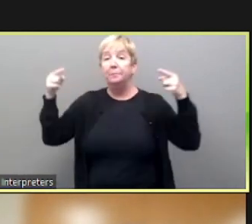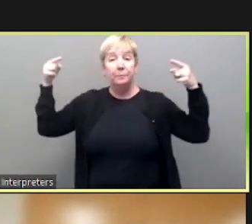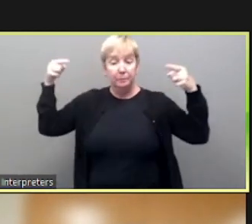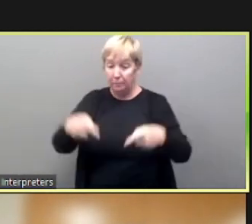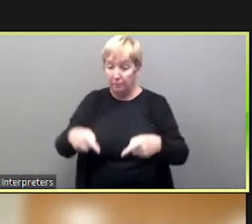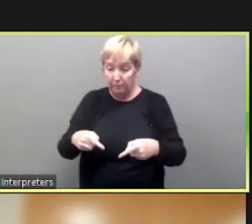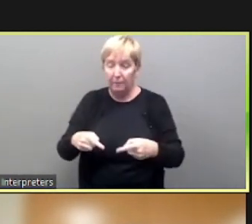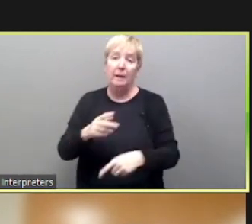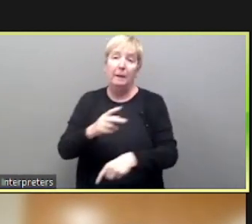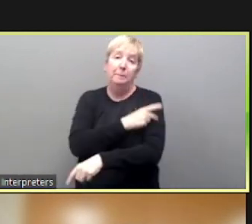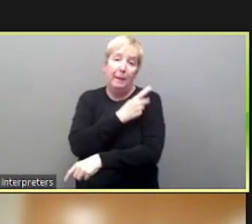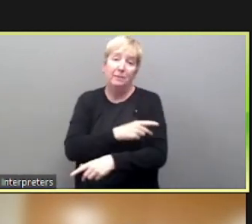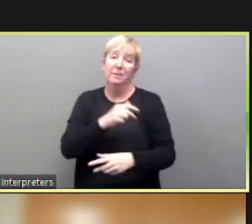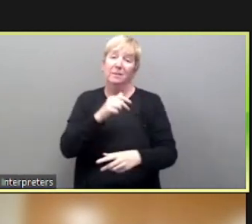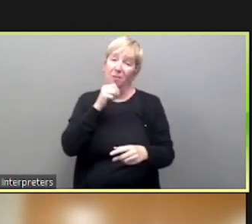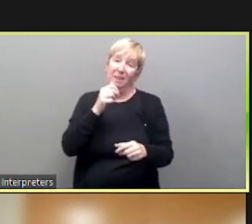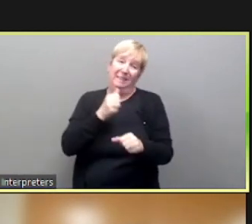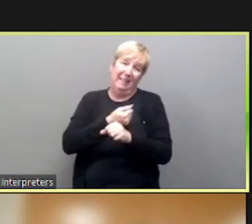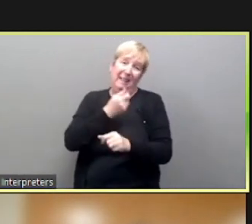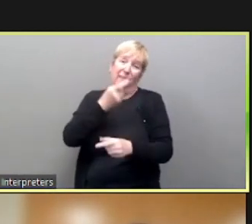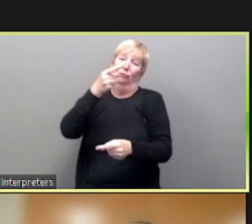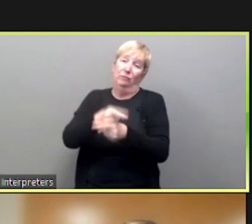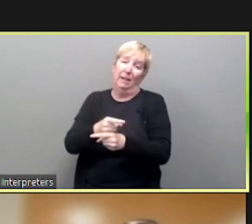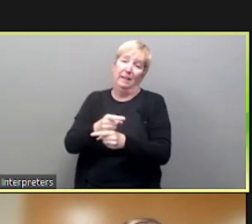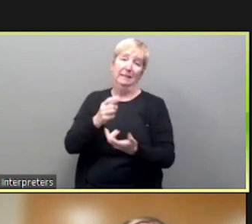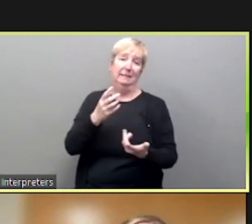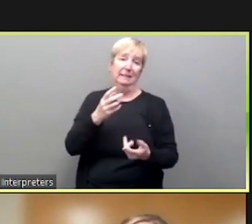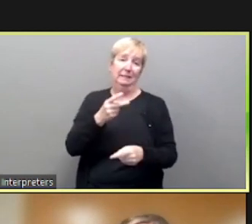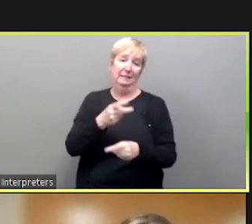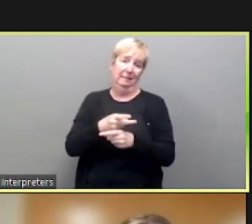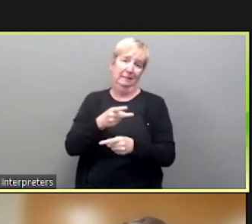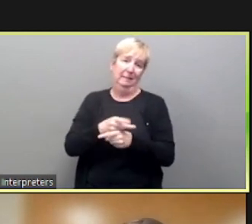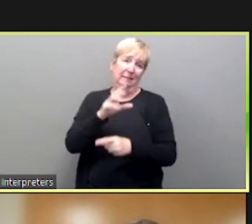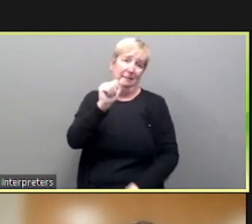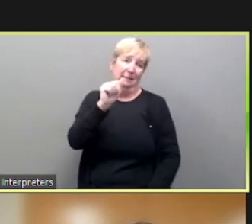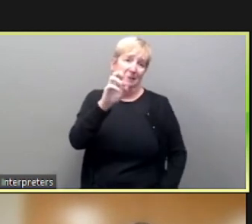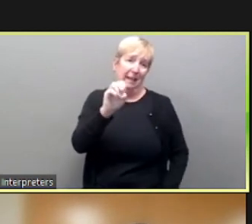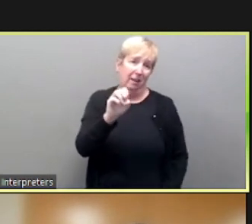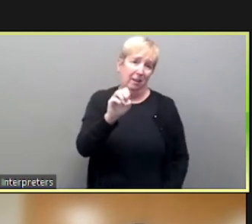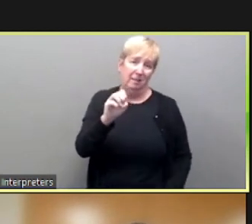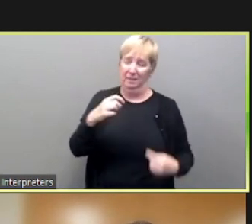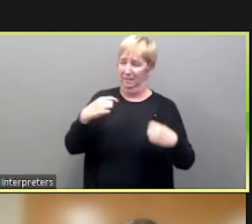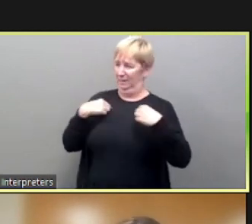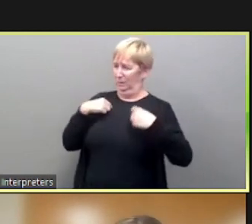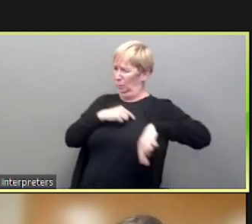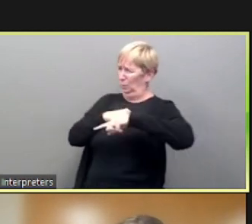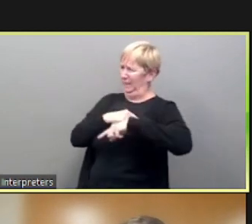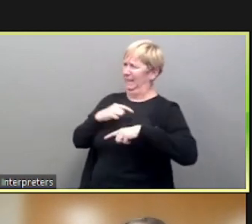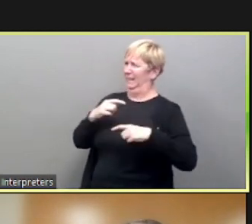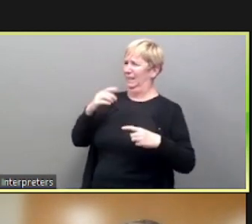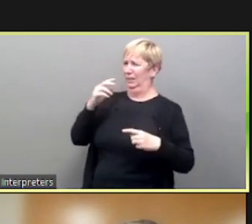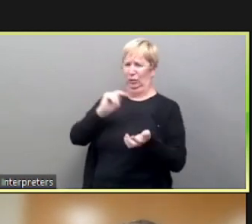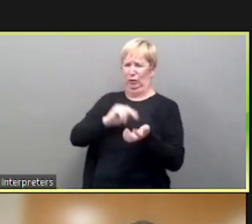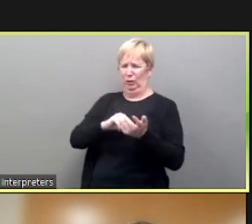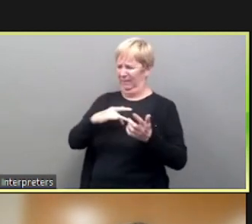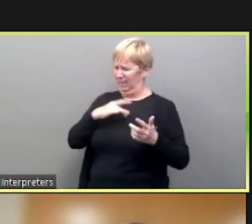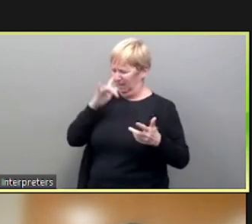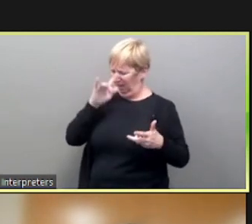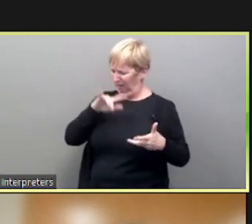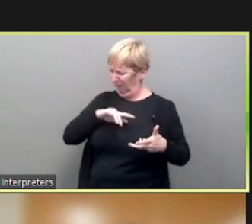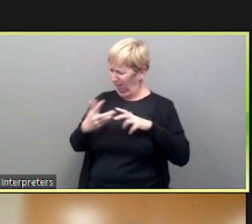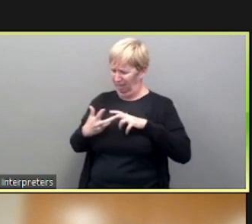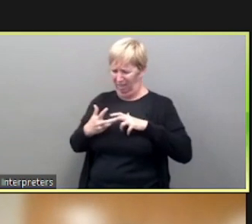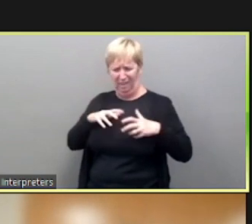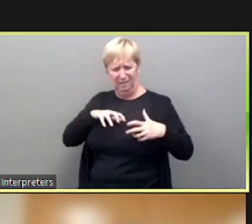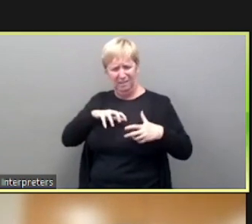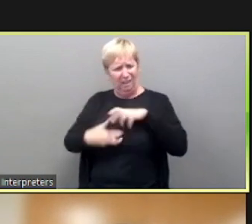and deserve in New Mexico. This is counter to everything we've been taught to do as nurses and the reason we went into healthcare.